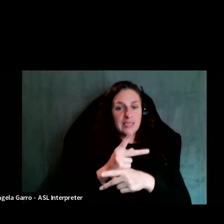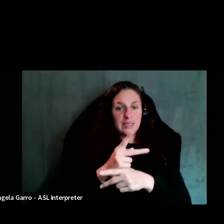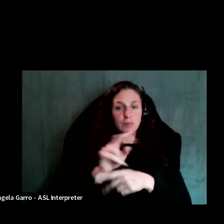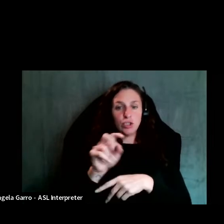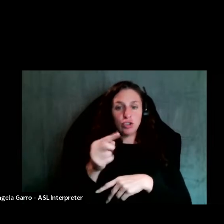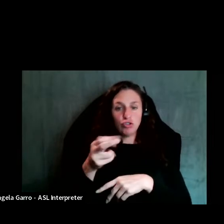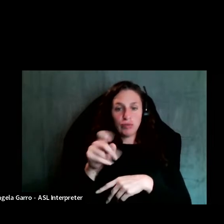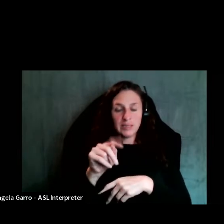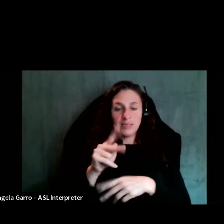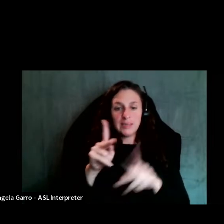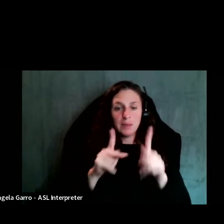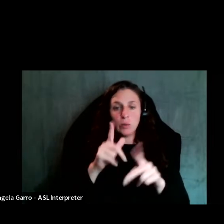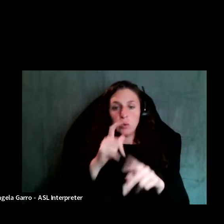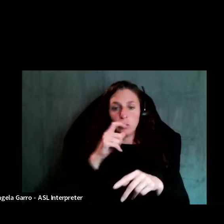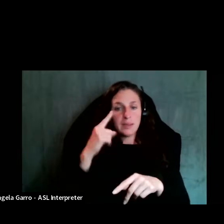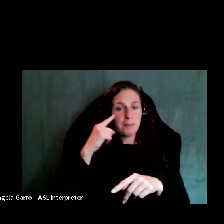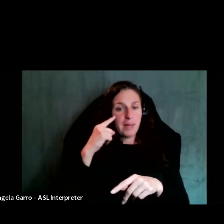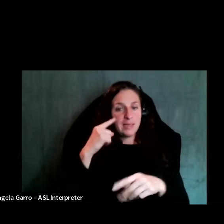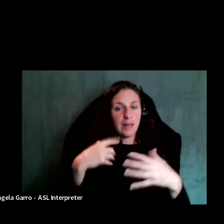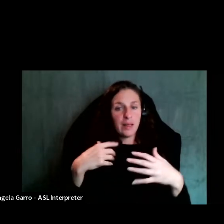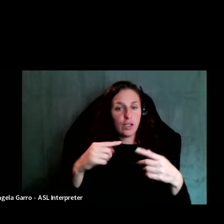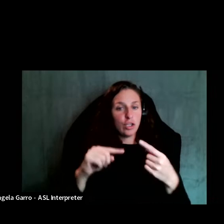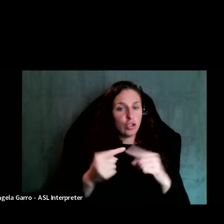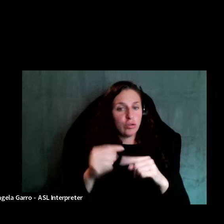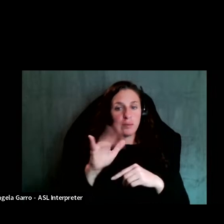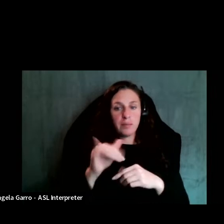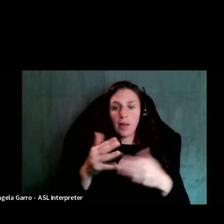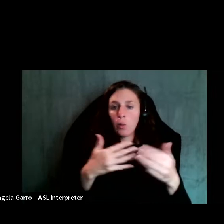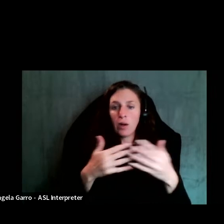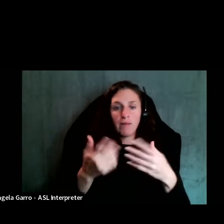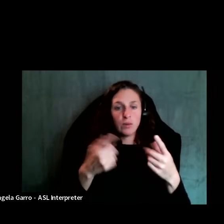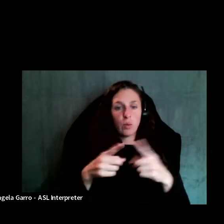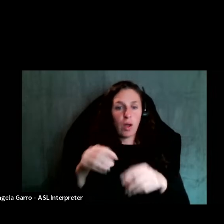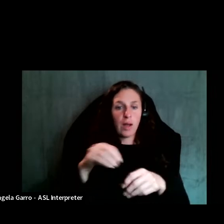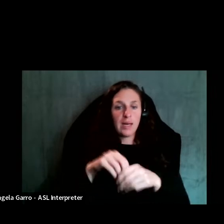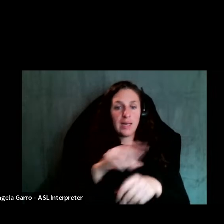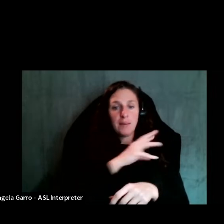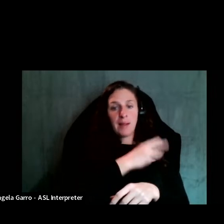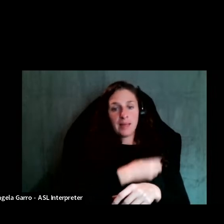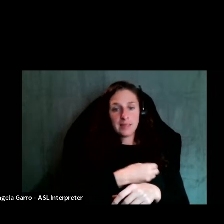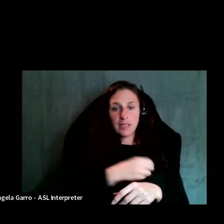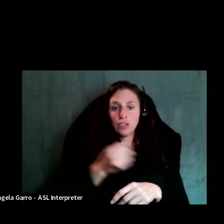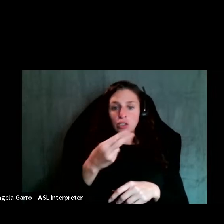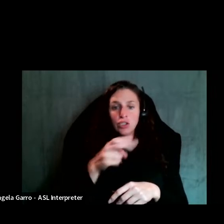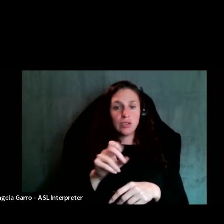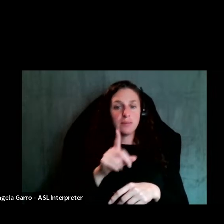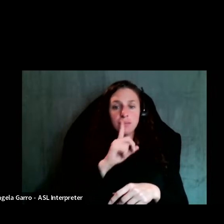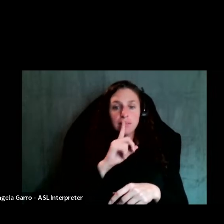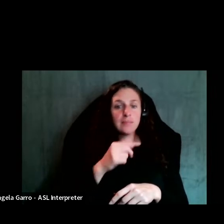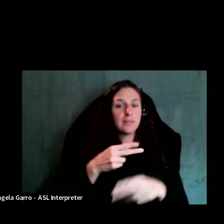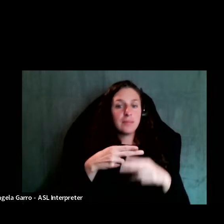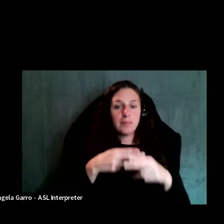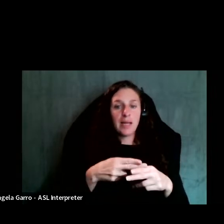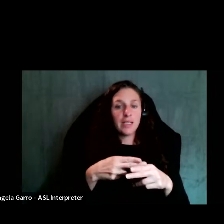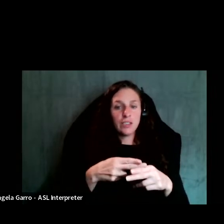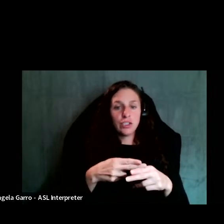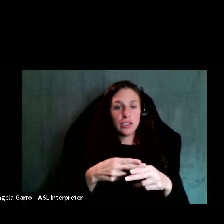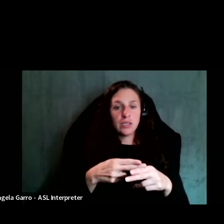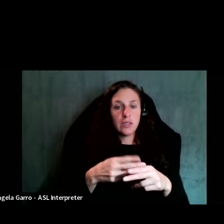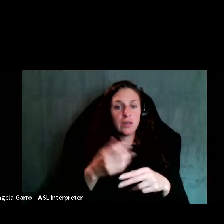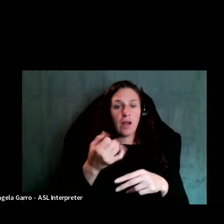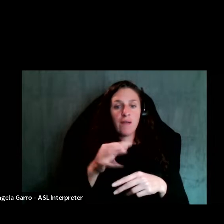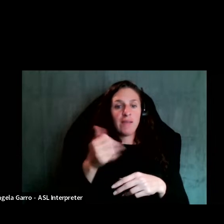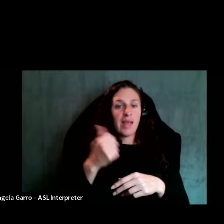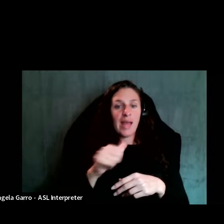are mentally hurt by whatever is going on in Palestine. She did not mention any patients of her